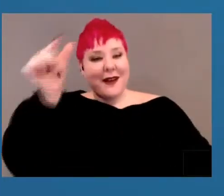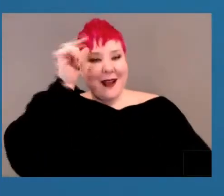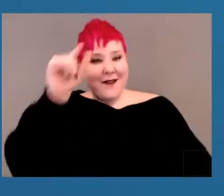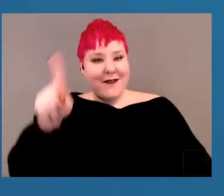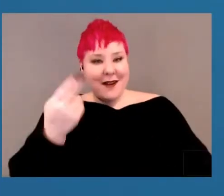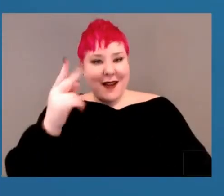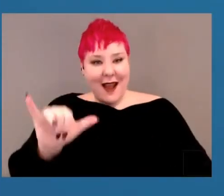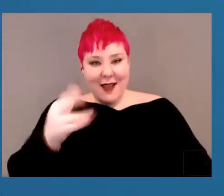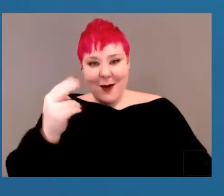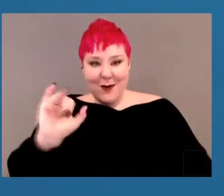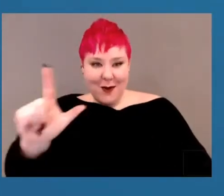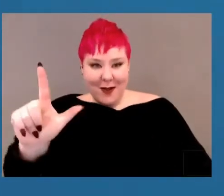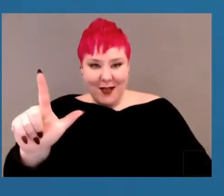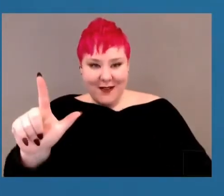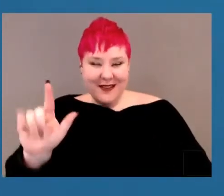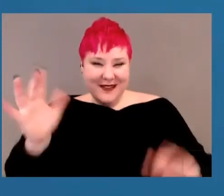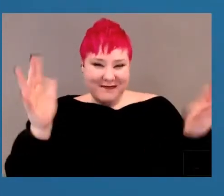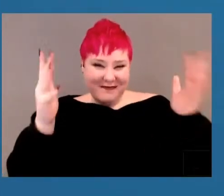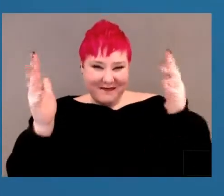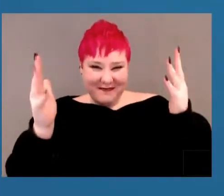Kathy Hochul.